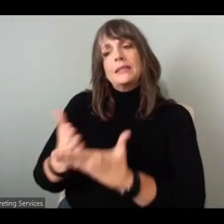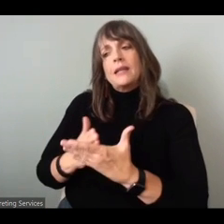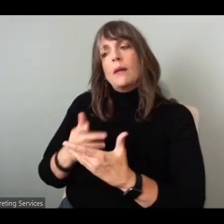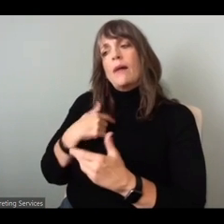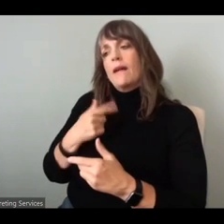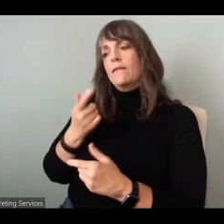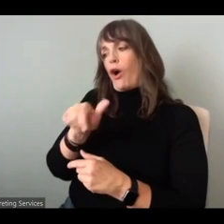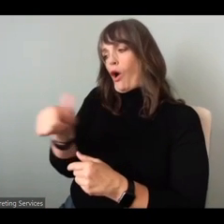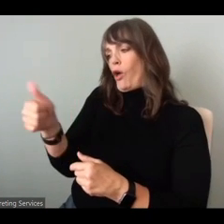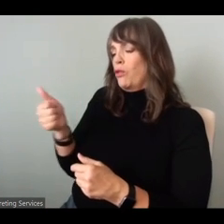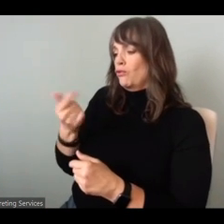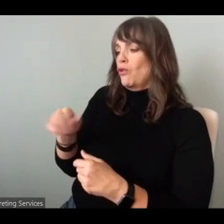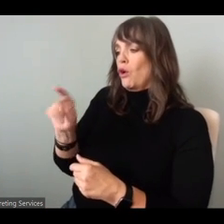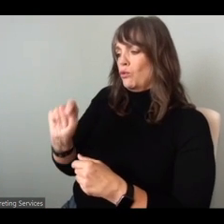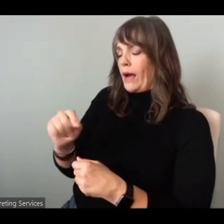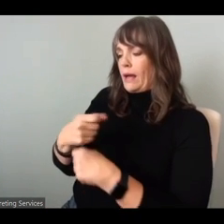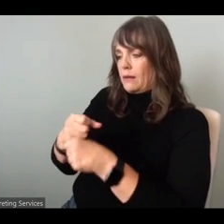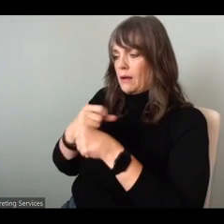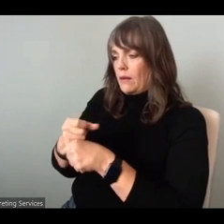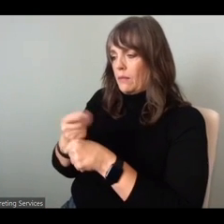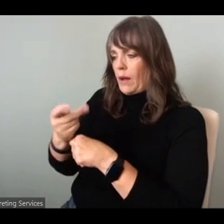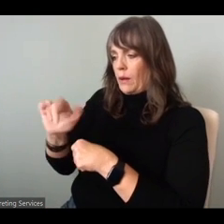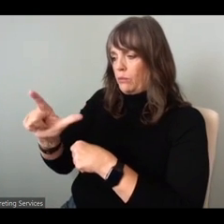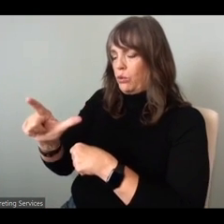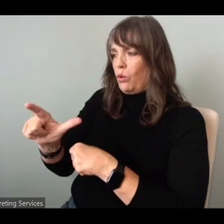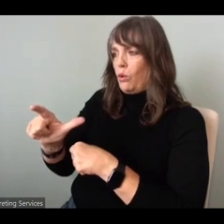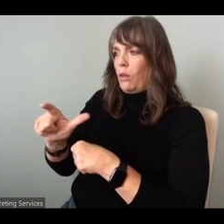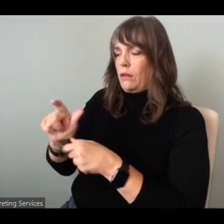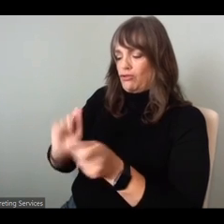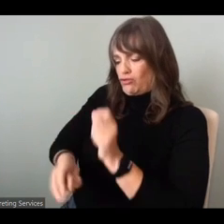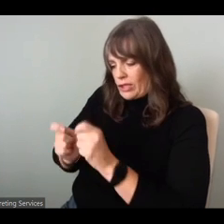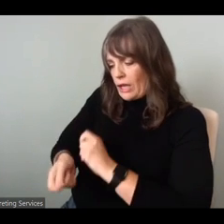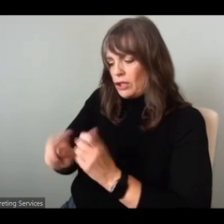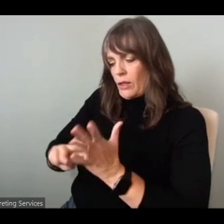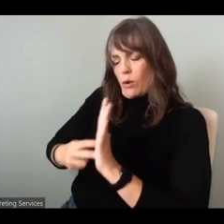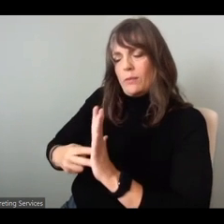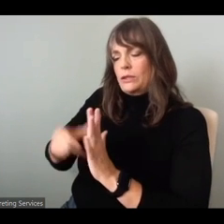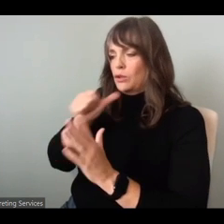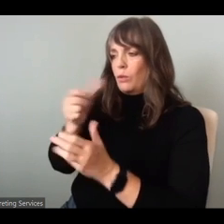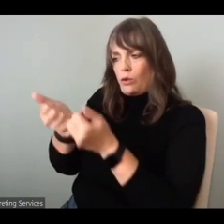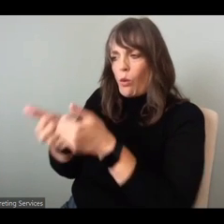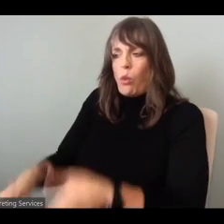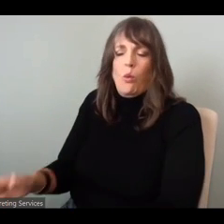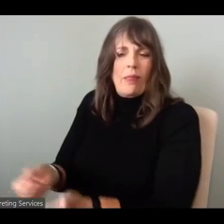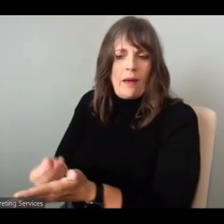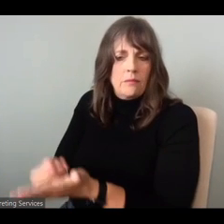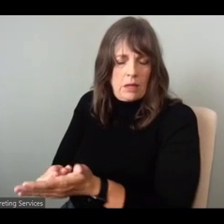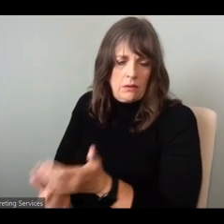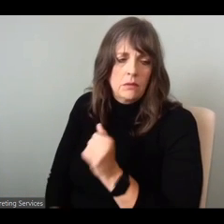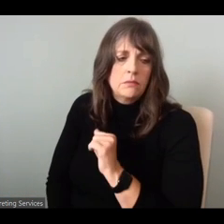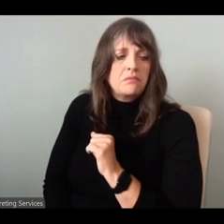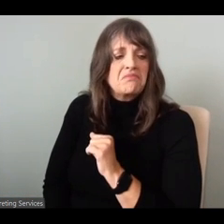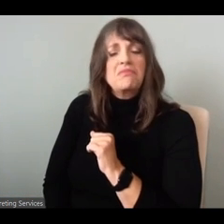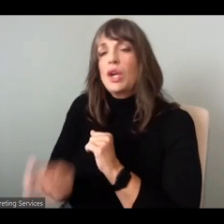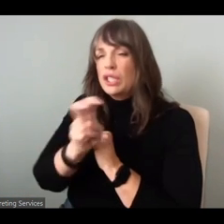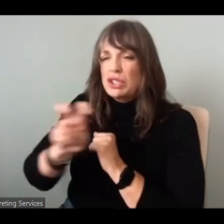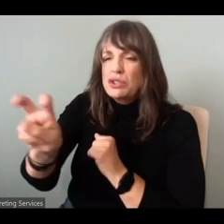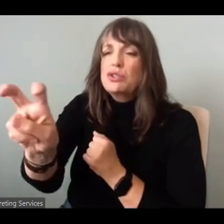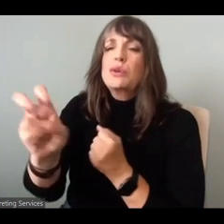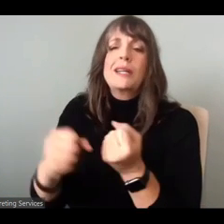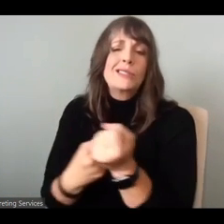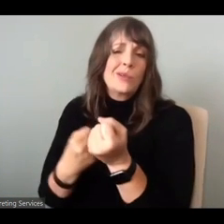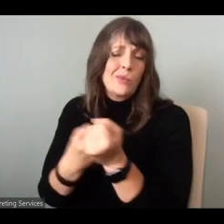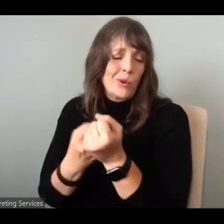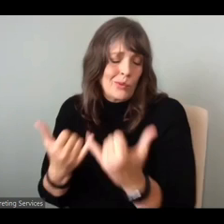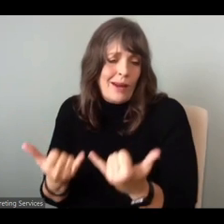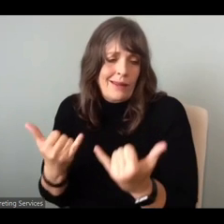so those other monies won't go out the door. But in some instances, this completely evens out. For instance, touring support right